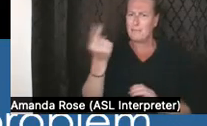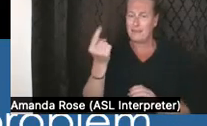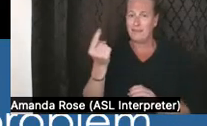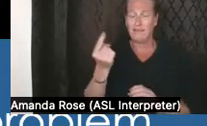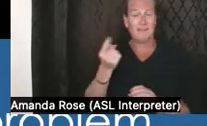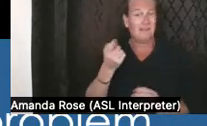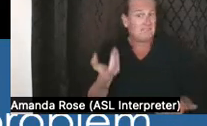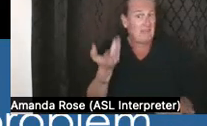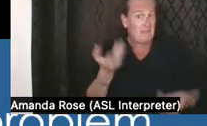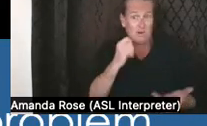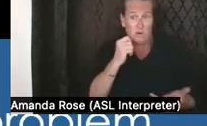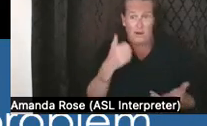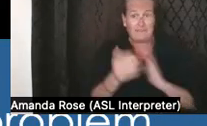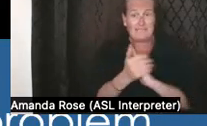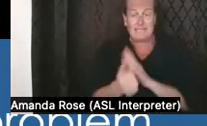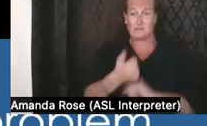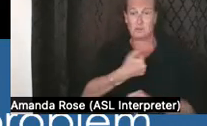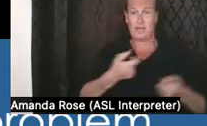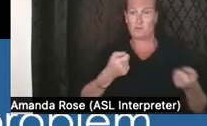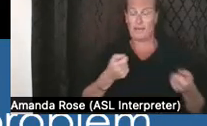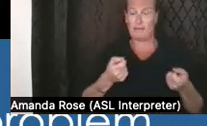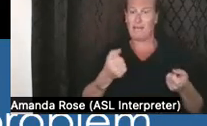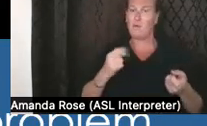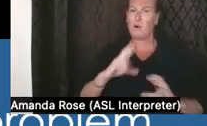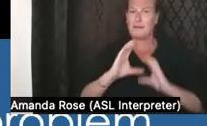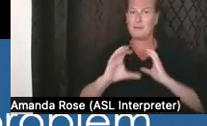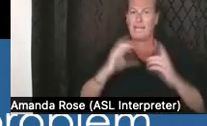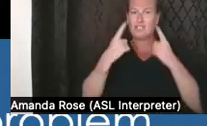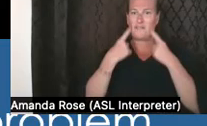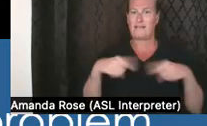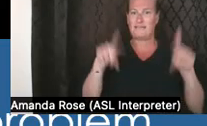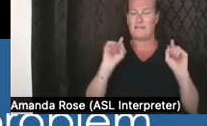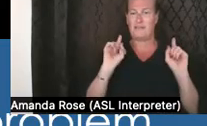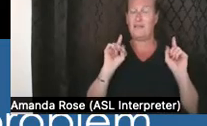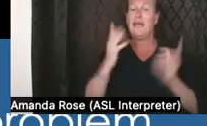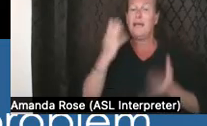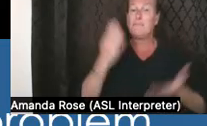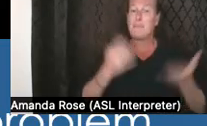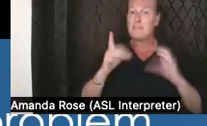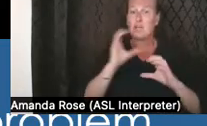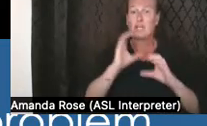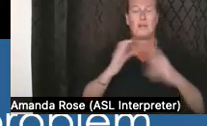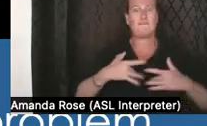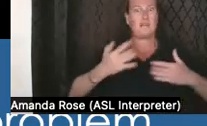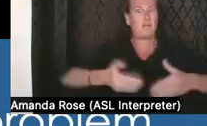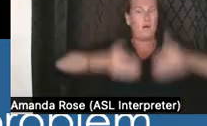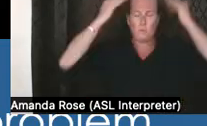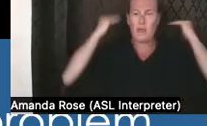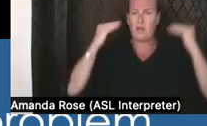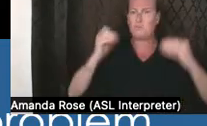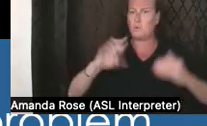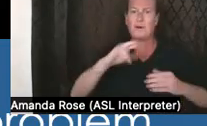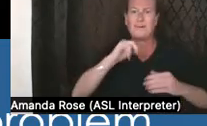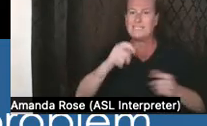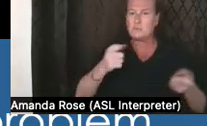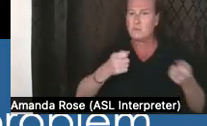self-regulate or do it effectively. Your child may be trying to communicate that they're feeling overwhelmed or dysregulated, they're looking for